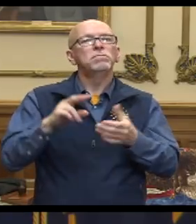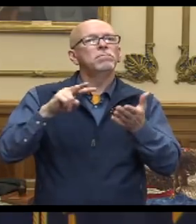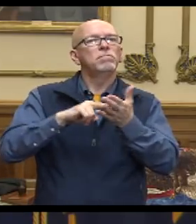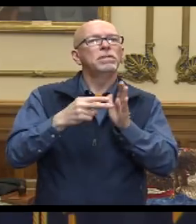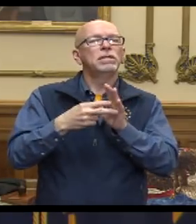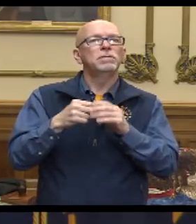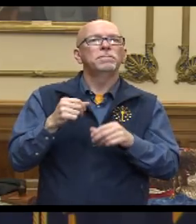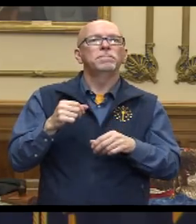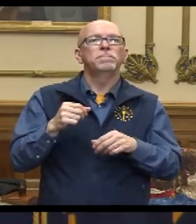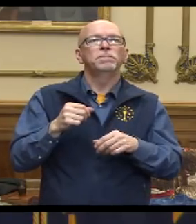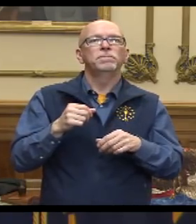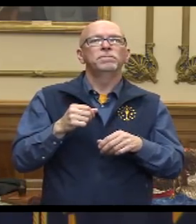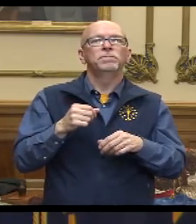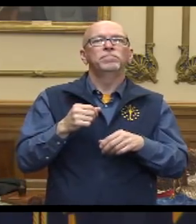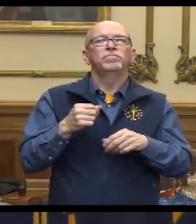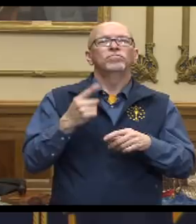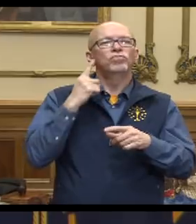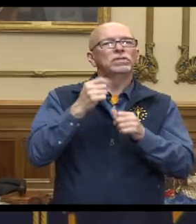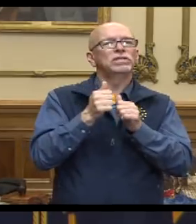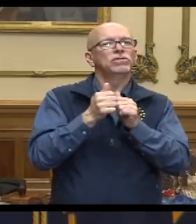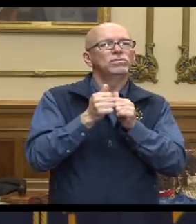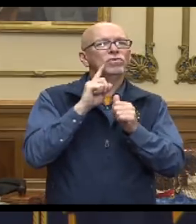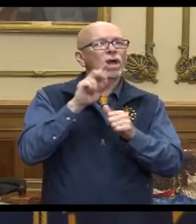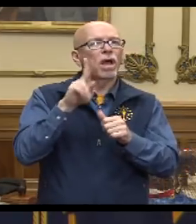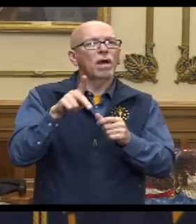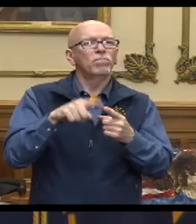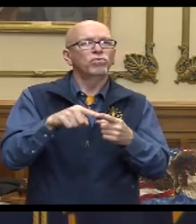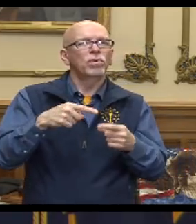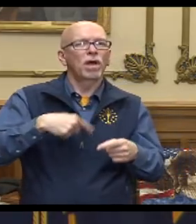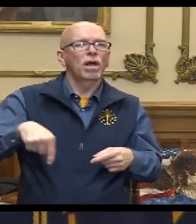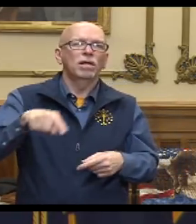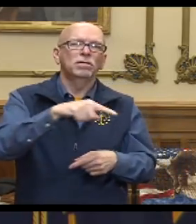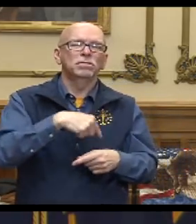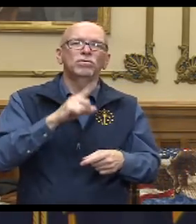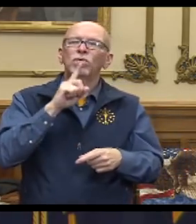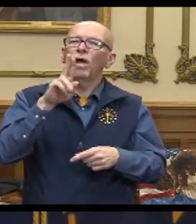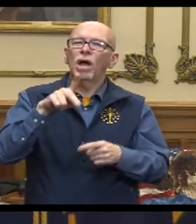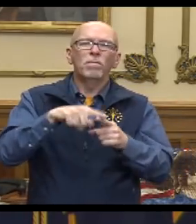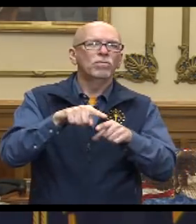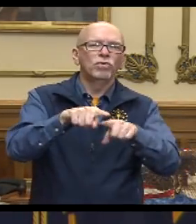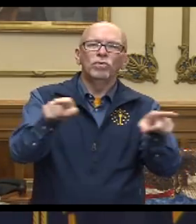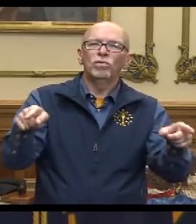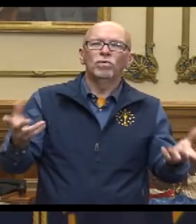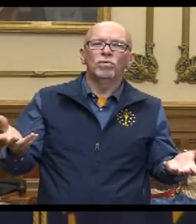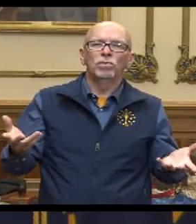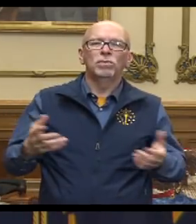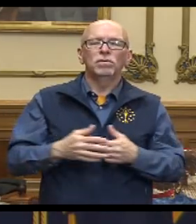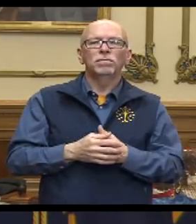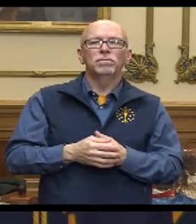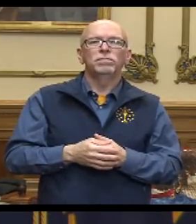is up to each and every one of us, all of us.